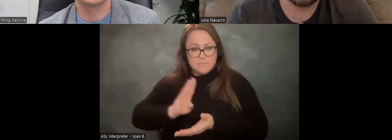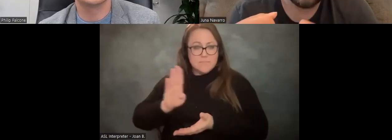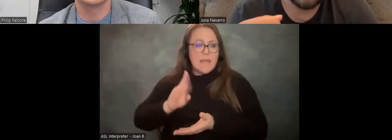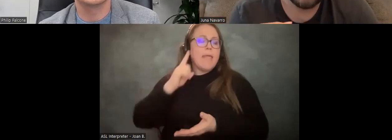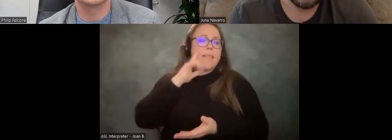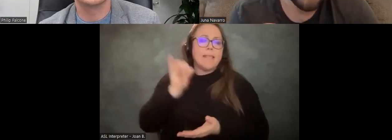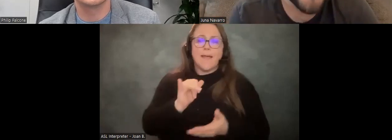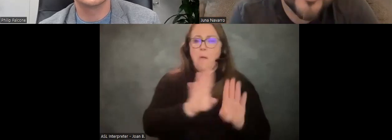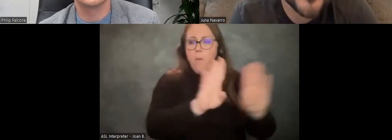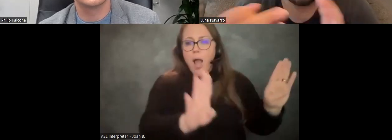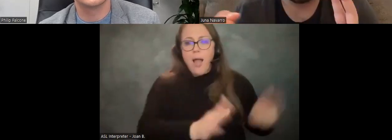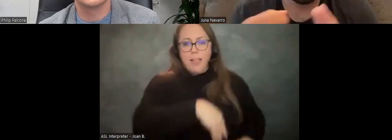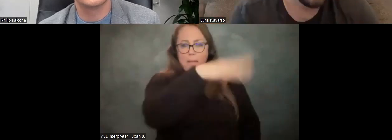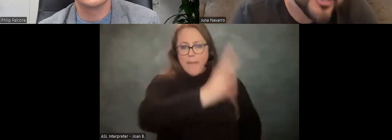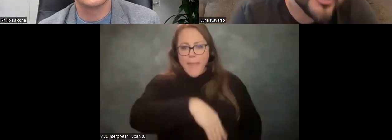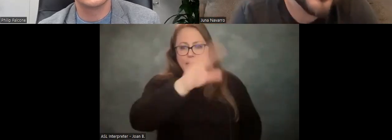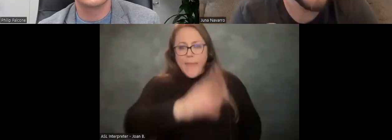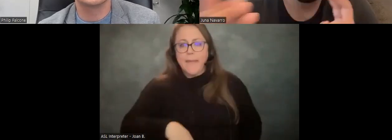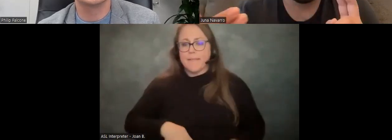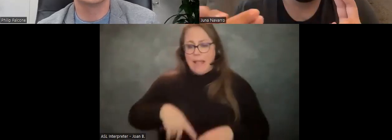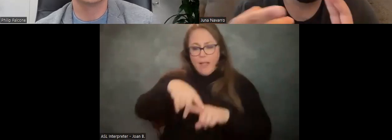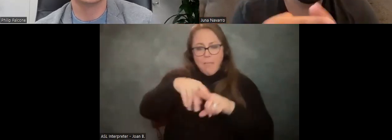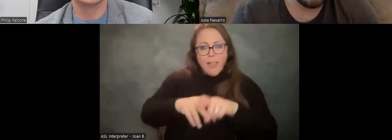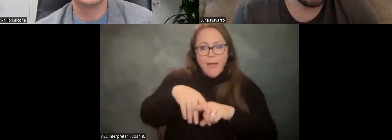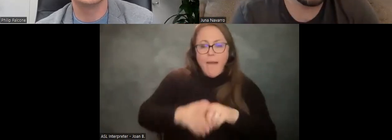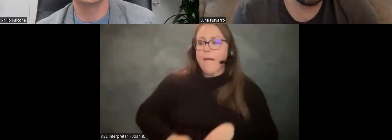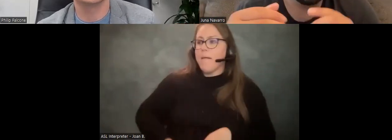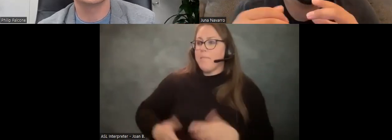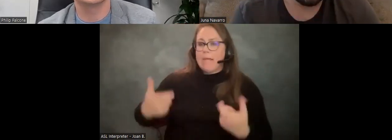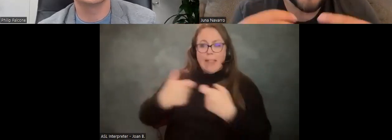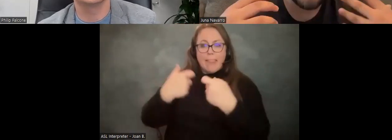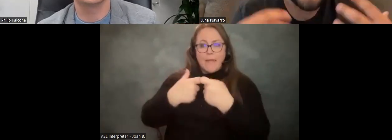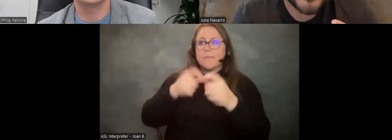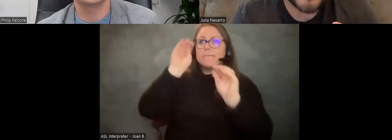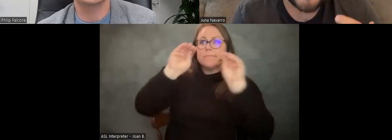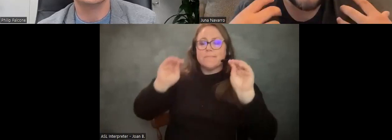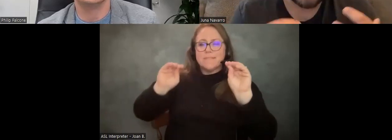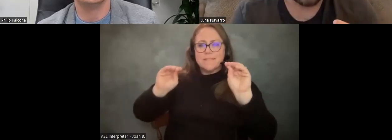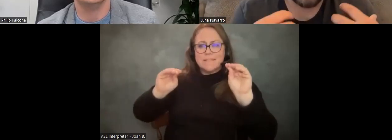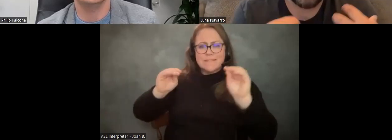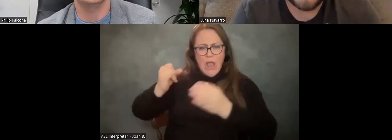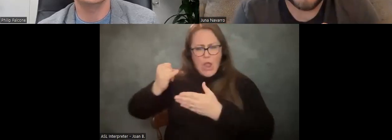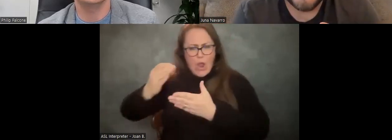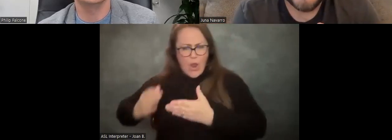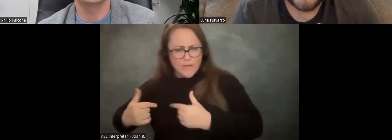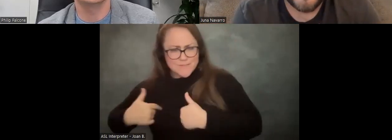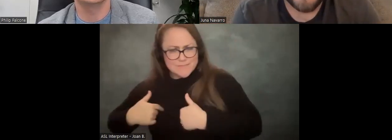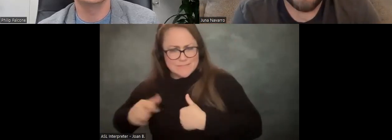painters, they hire plumbers, they hire electricians, and they hire an artist. Even though we're very unique and experts in our